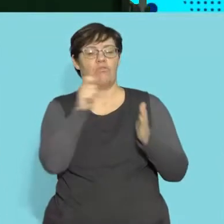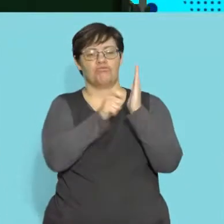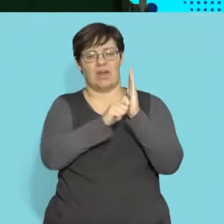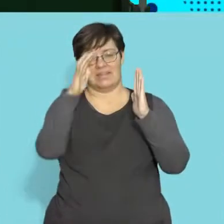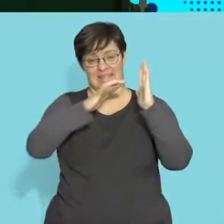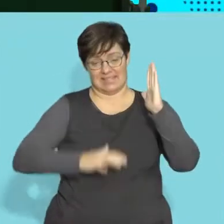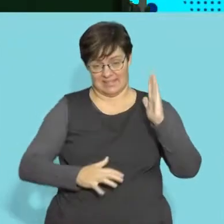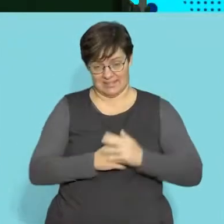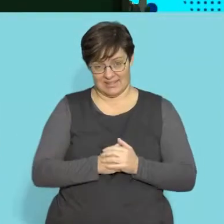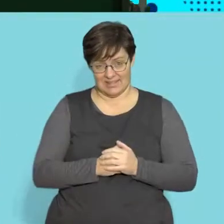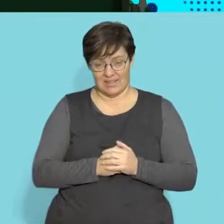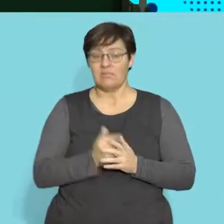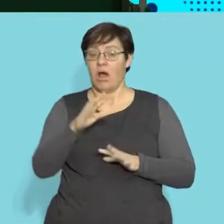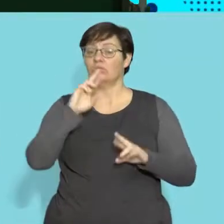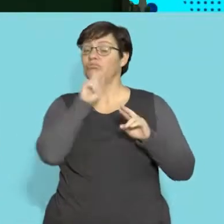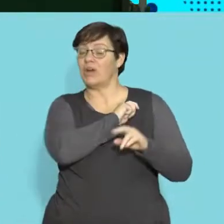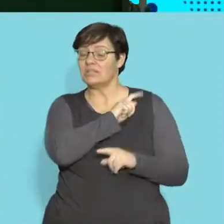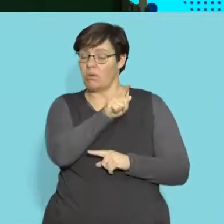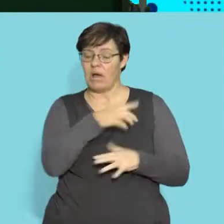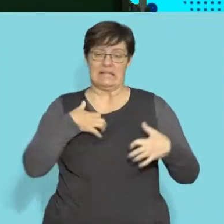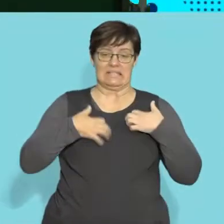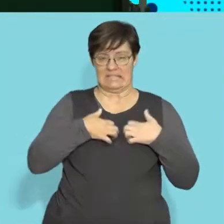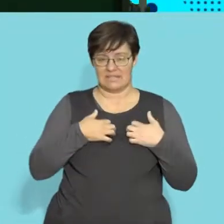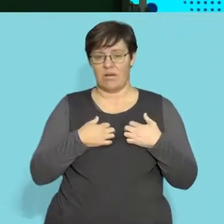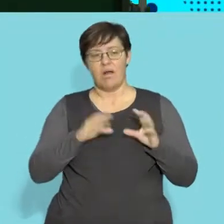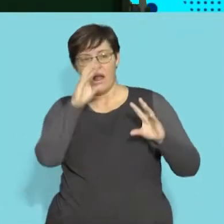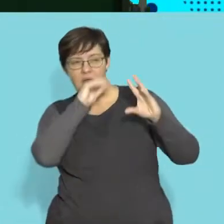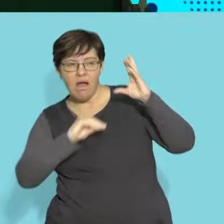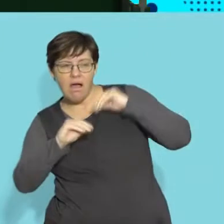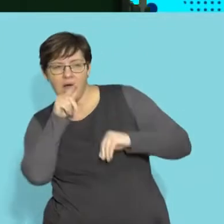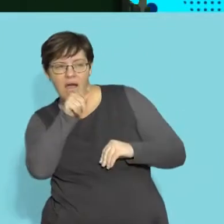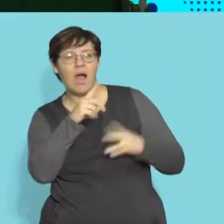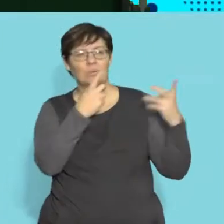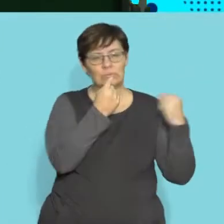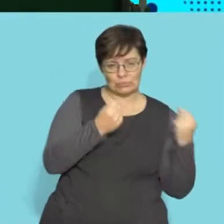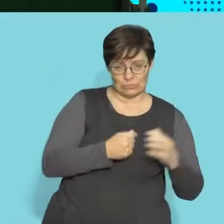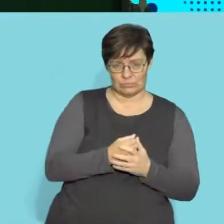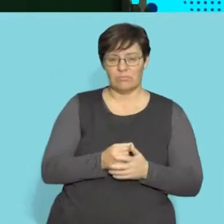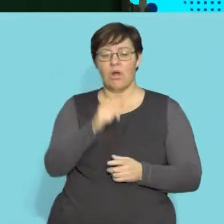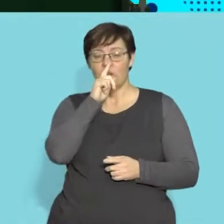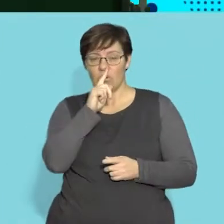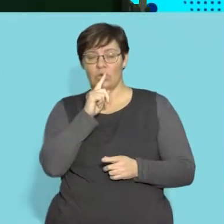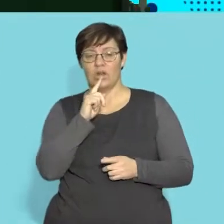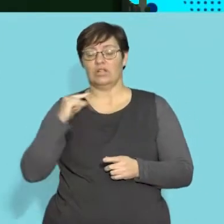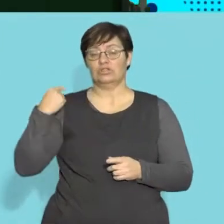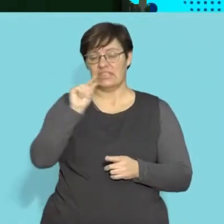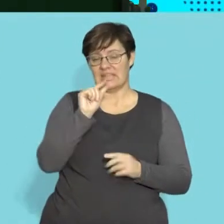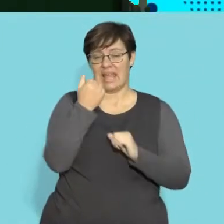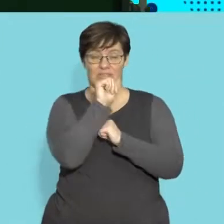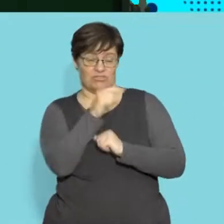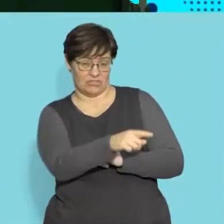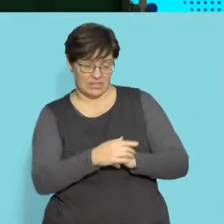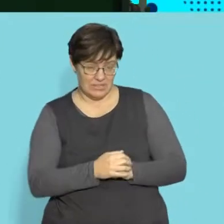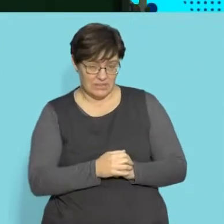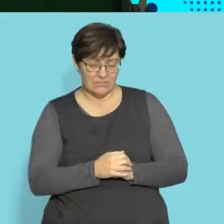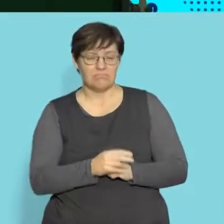essays. So I trust that you guys are excited and looking forward to our lesson. Let's get into genetic engineering, let's unpack some